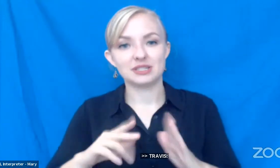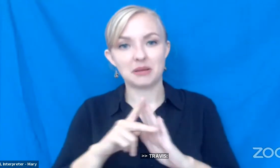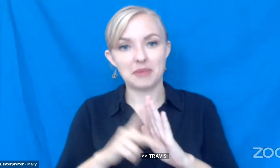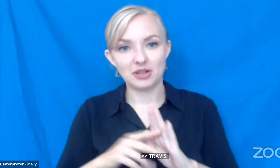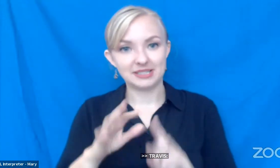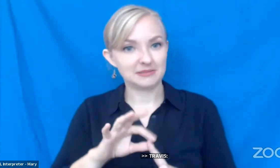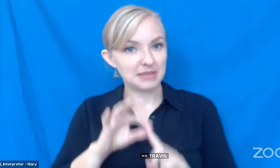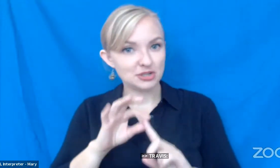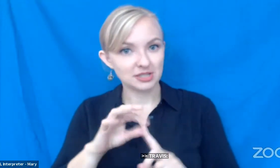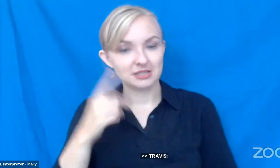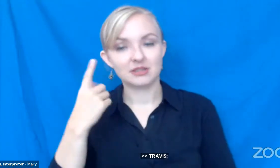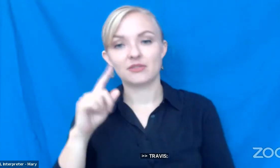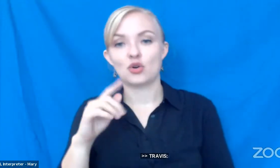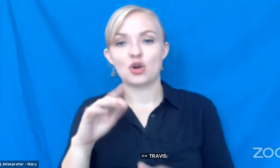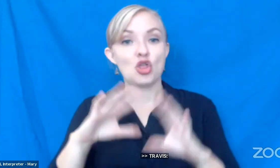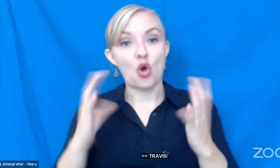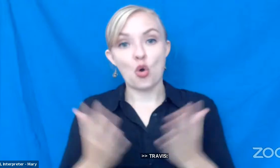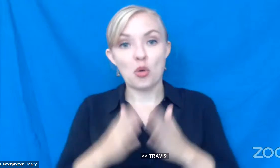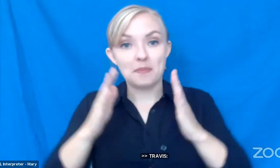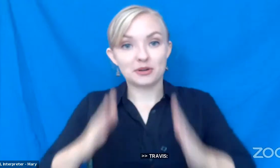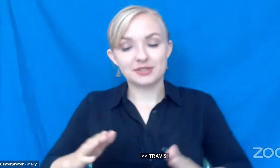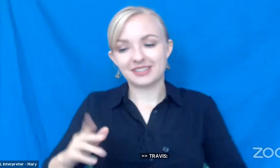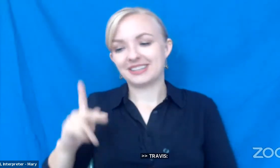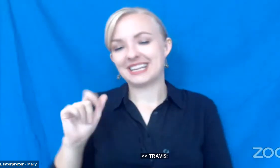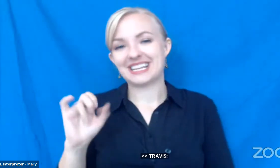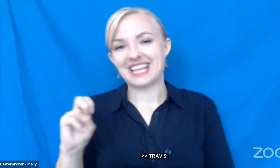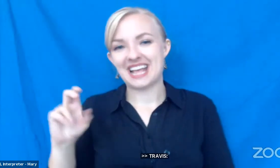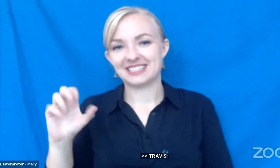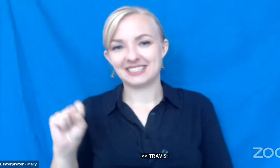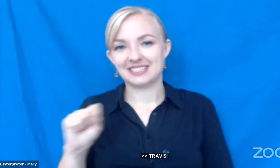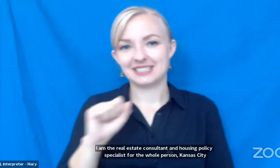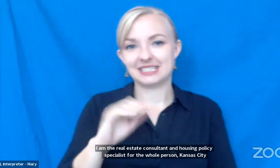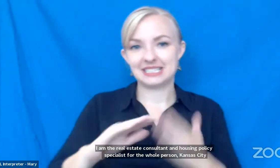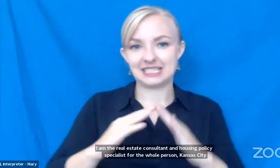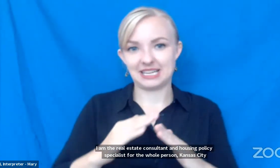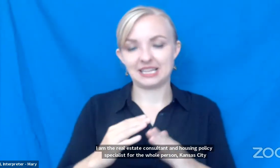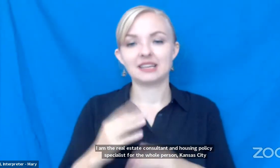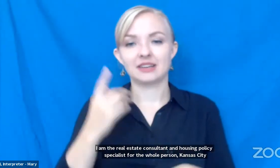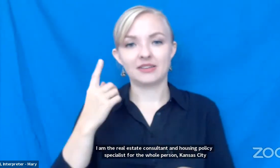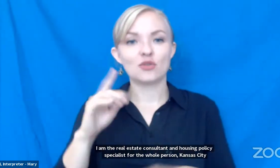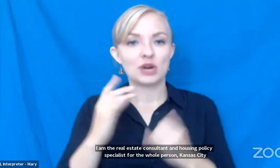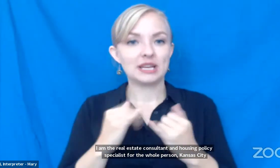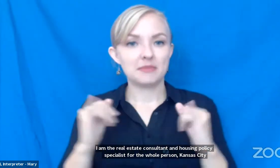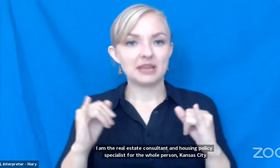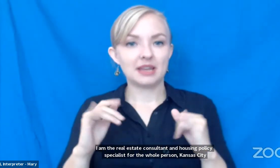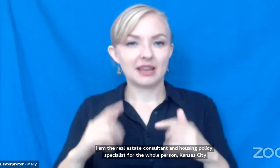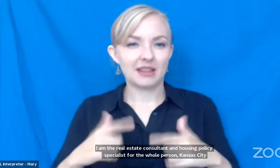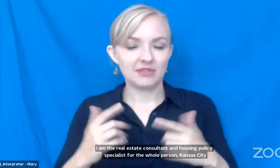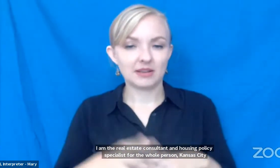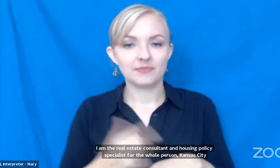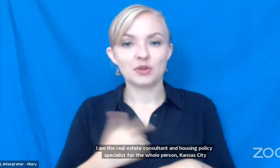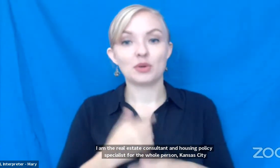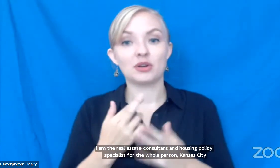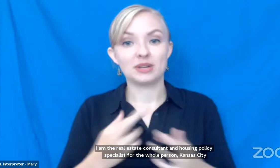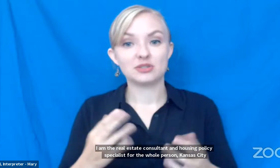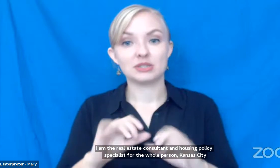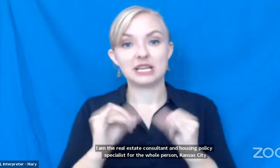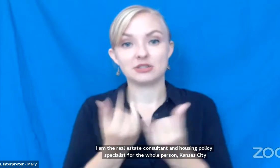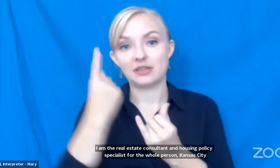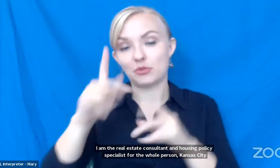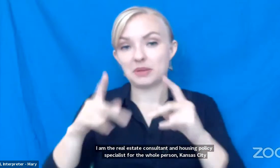for The Whole Person, Kansas City's Center for Independent Living. We are an advocacy and resource agency for individuals